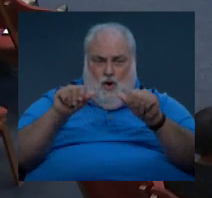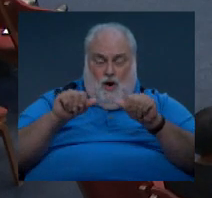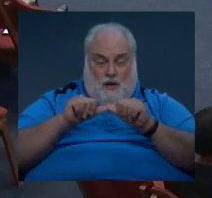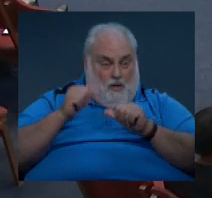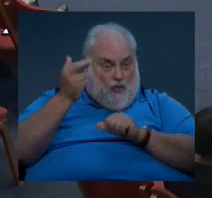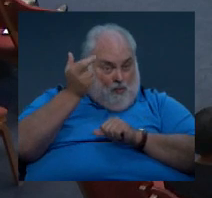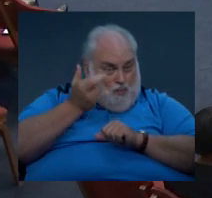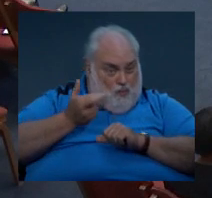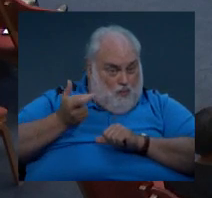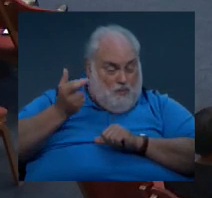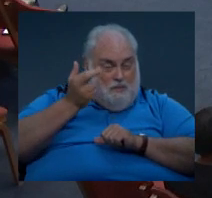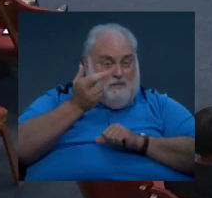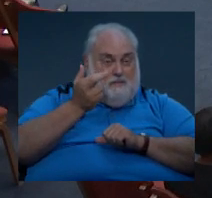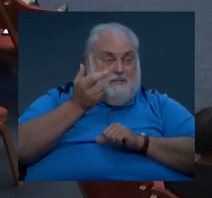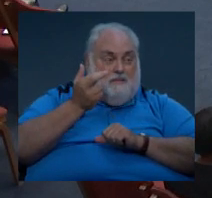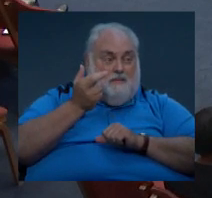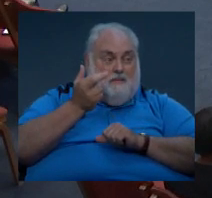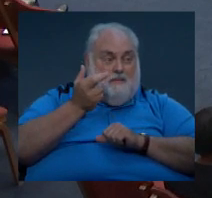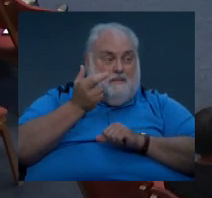a